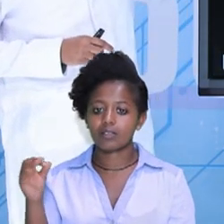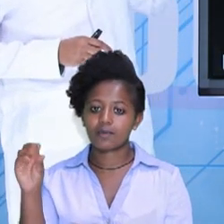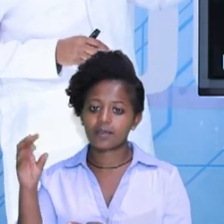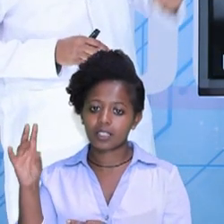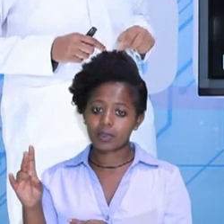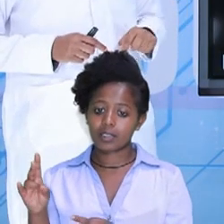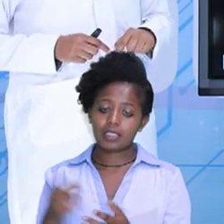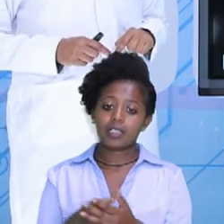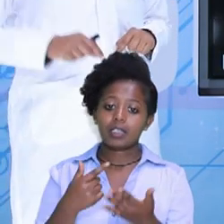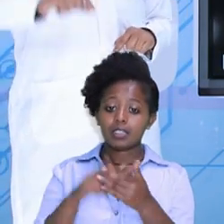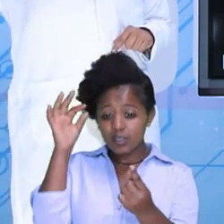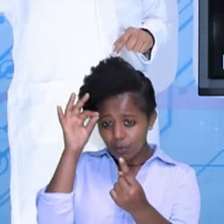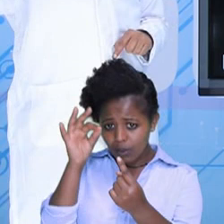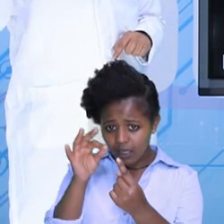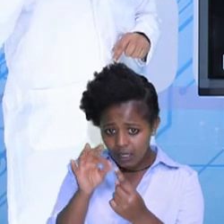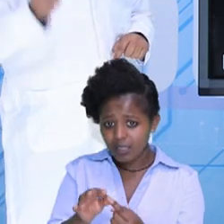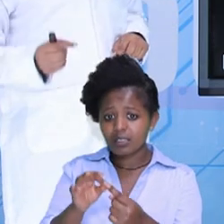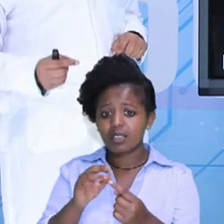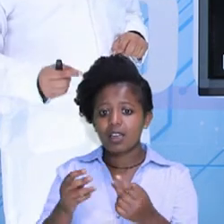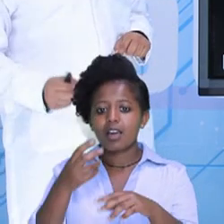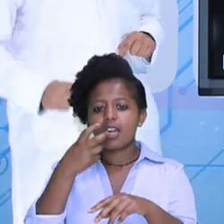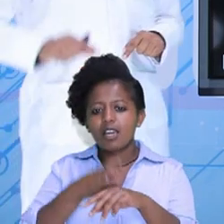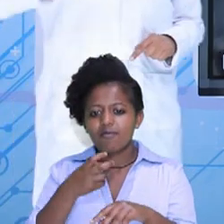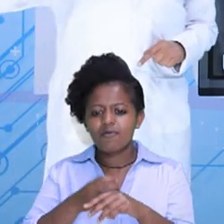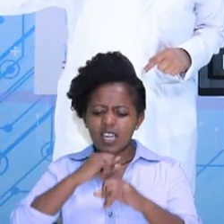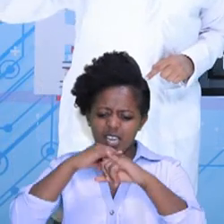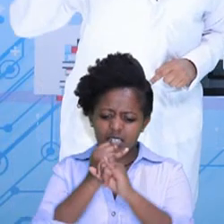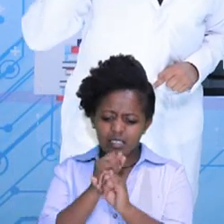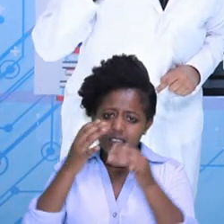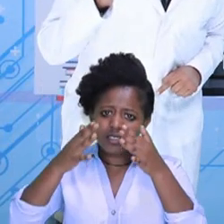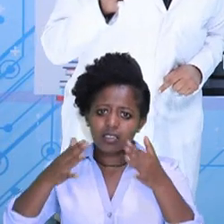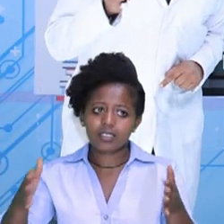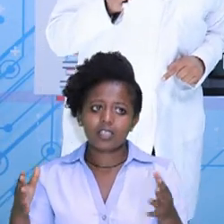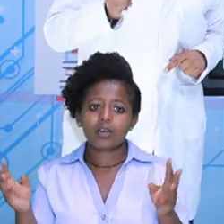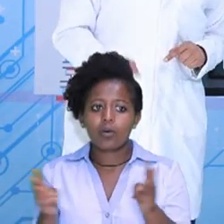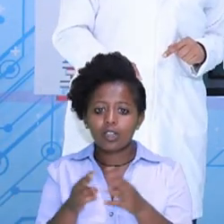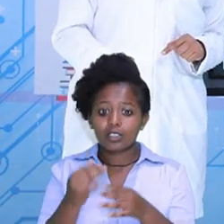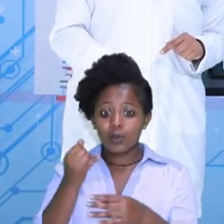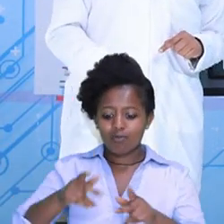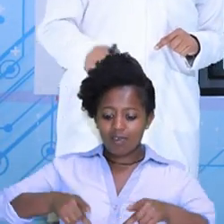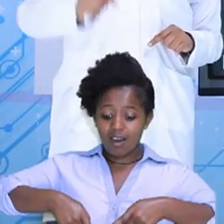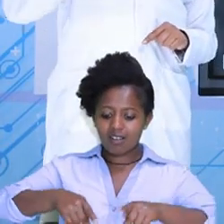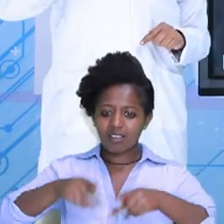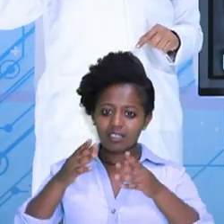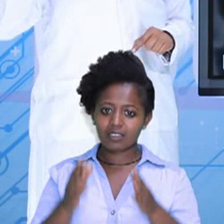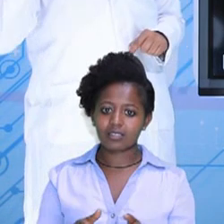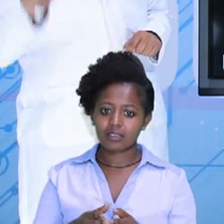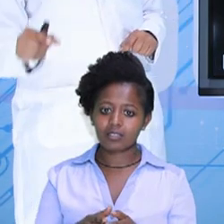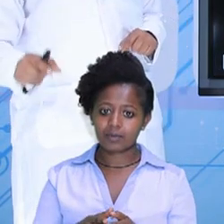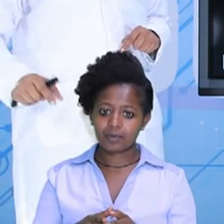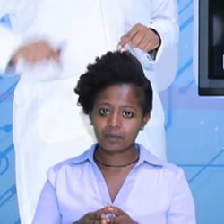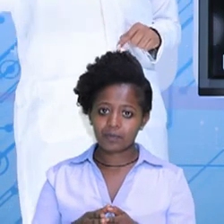plan emphasized heavy industry and collectivization of agriculture. Collectivization